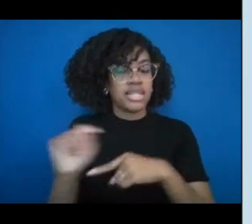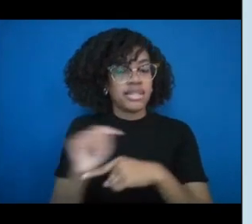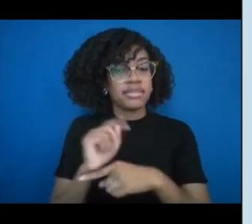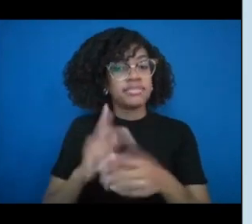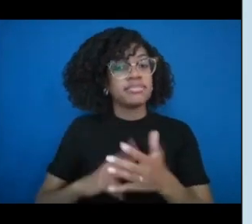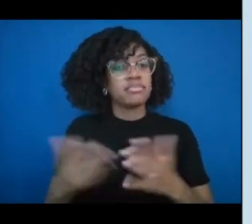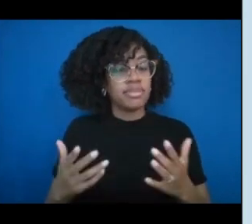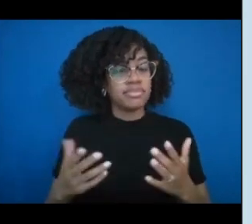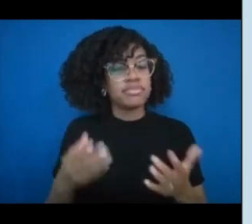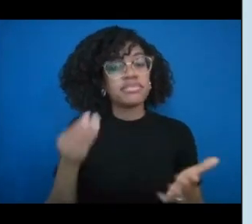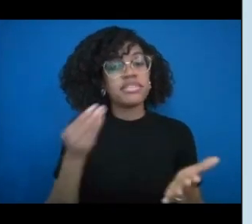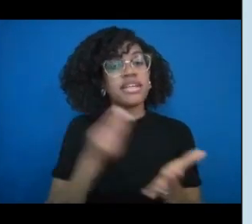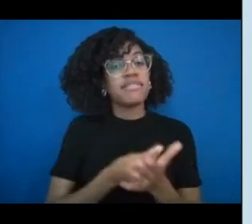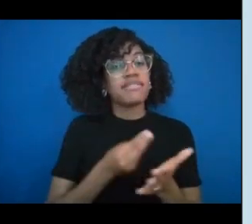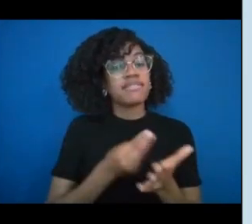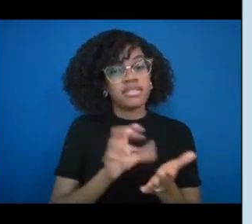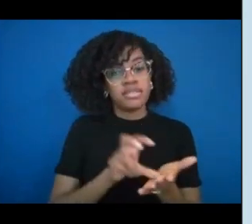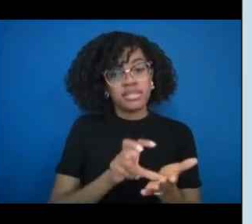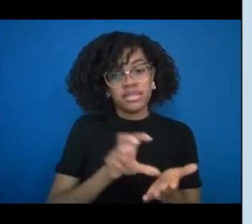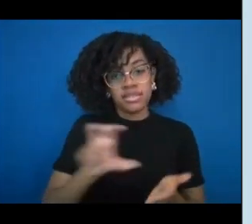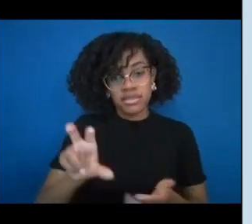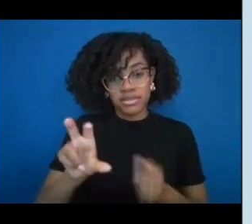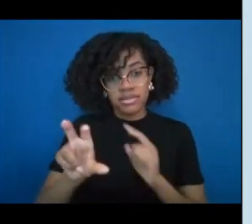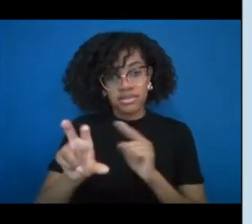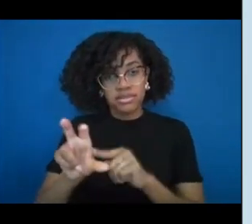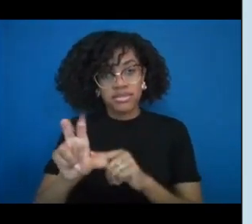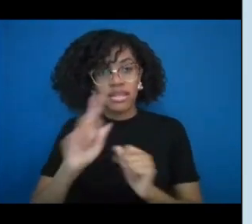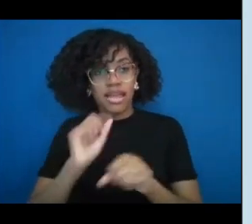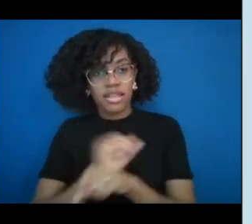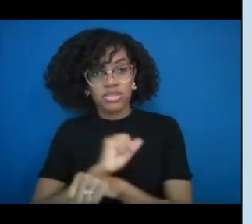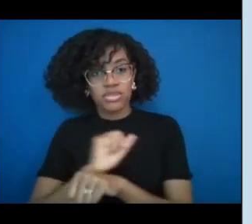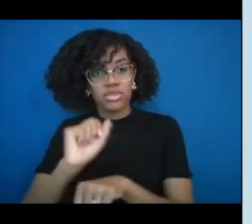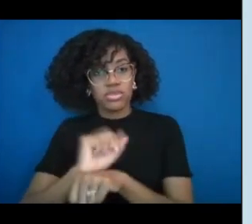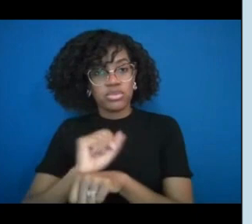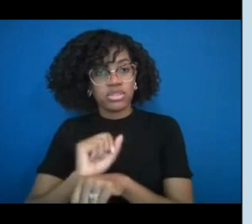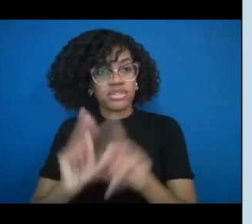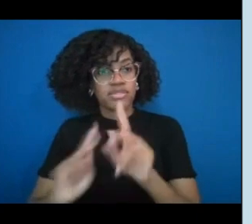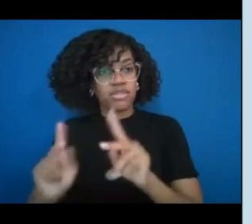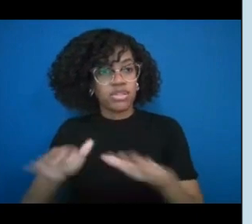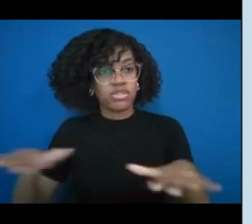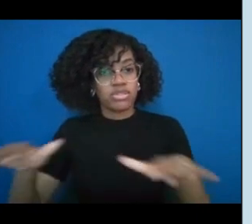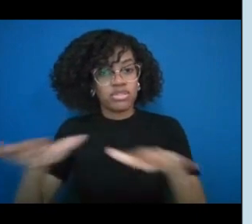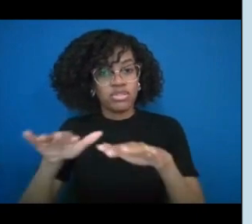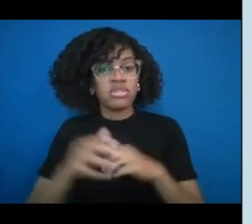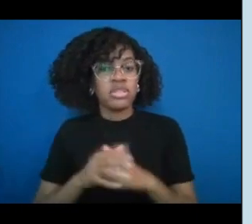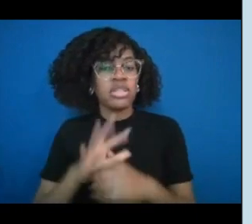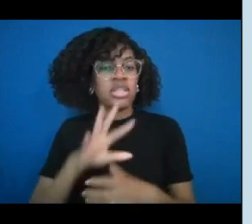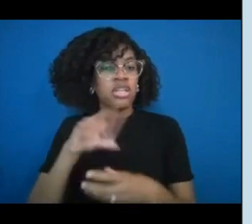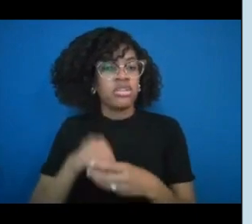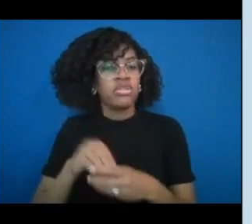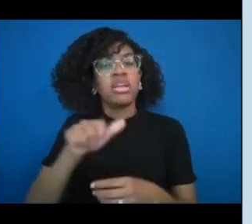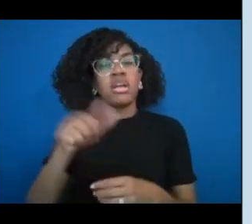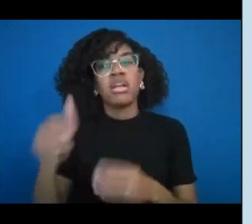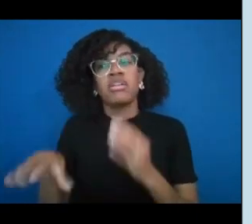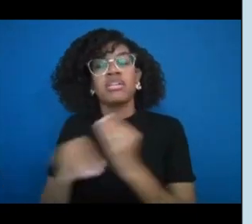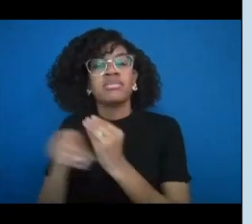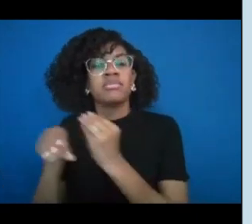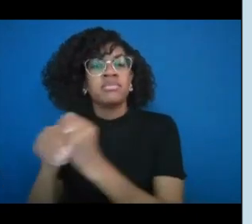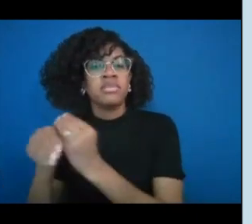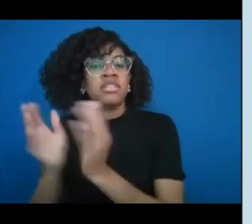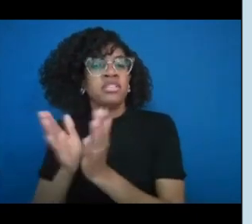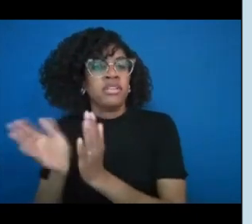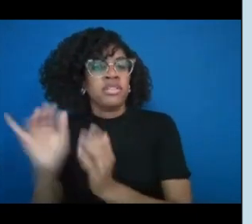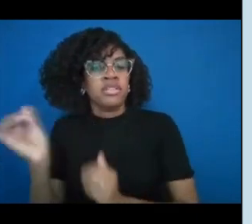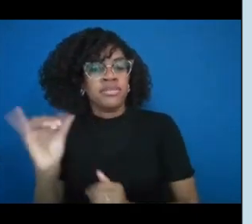funding the actual workforce training, including appropriate wraparound services. And again, you may